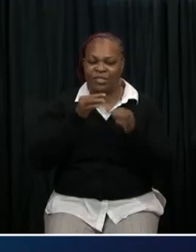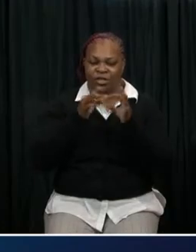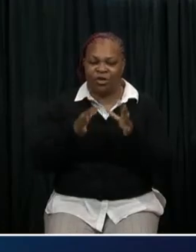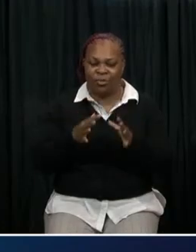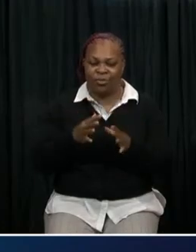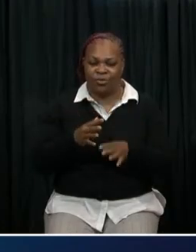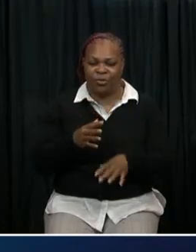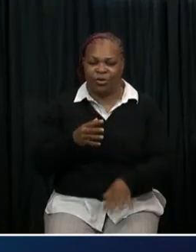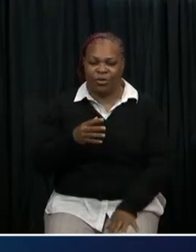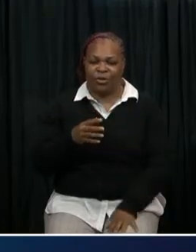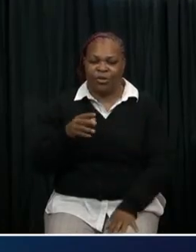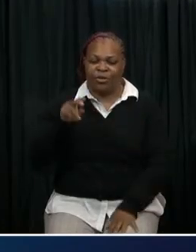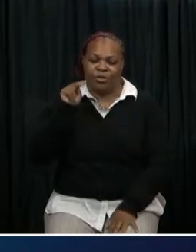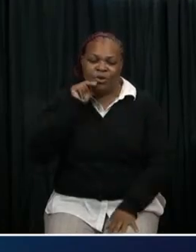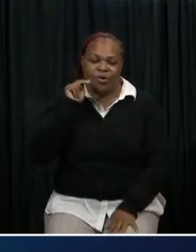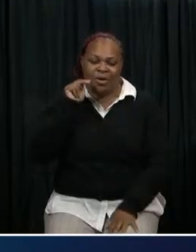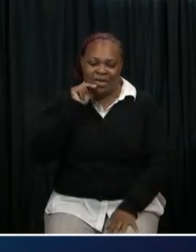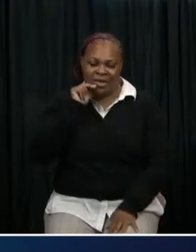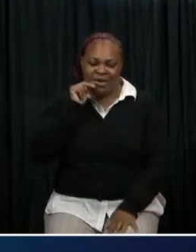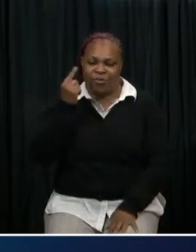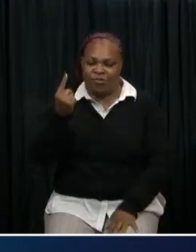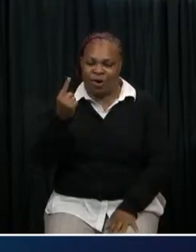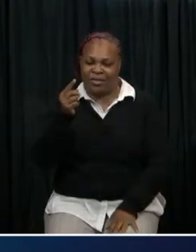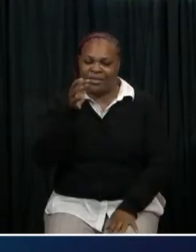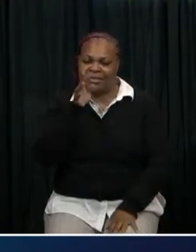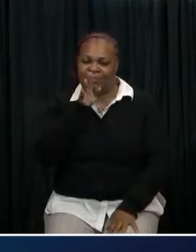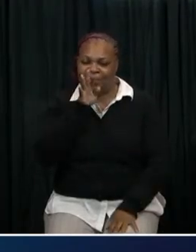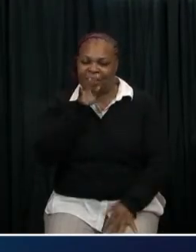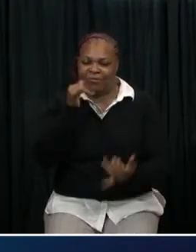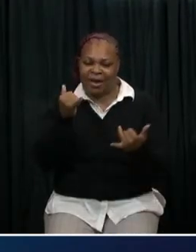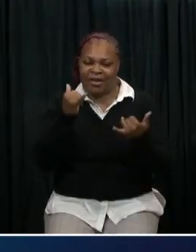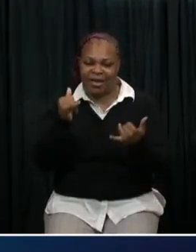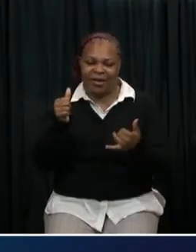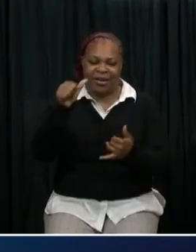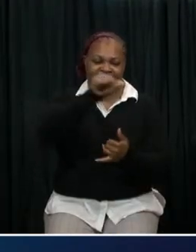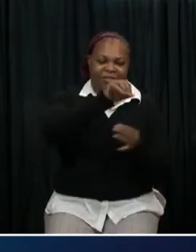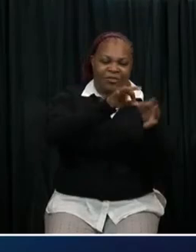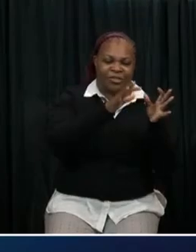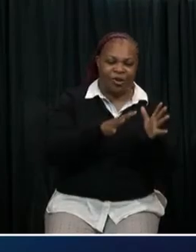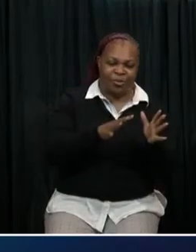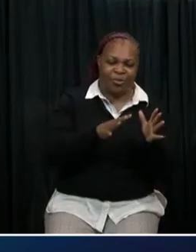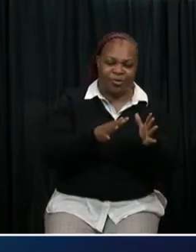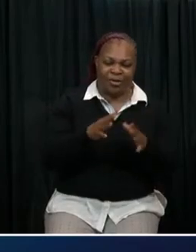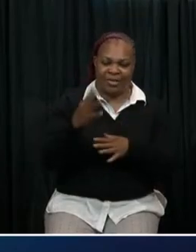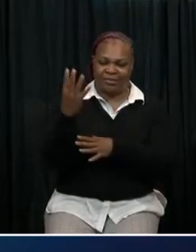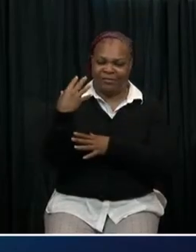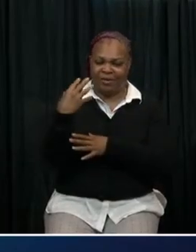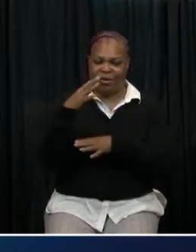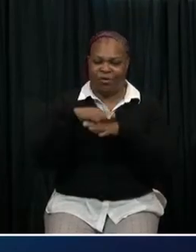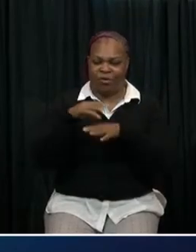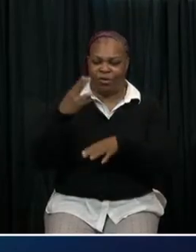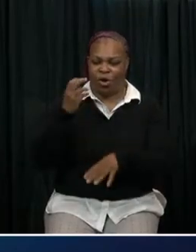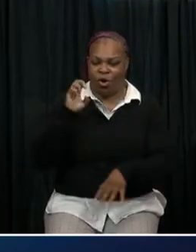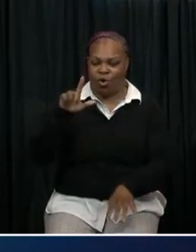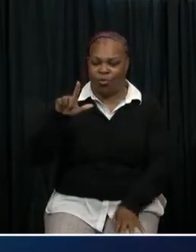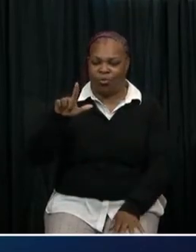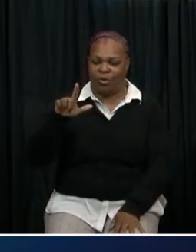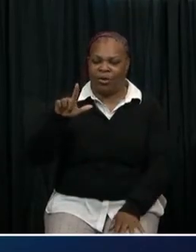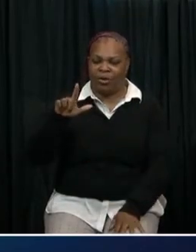that you are hearing me now. The one who's speaking for me right now is Noe. The other interpreter is still